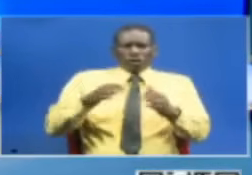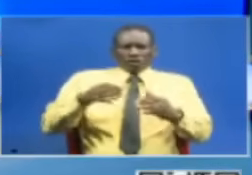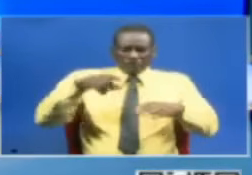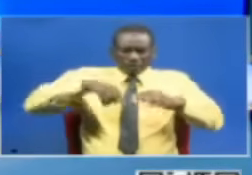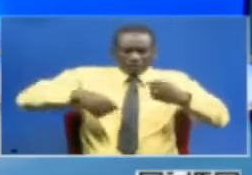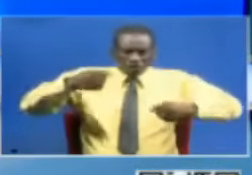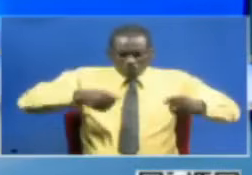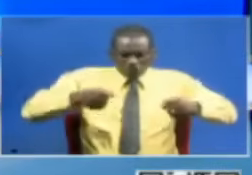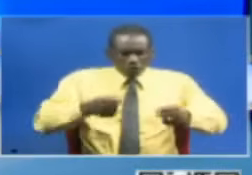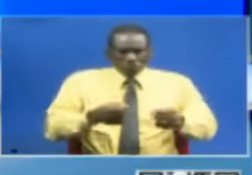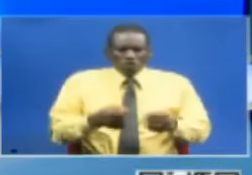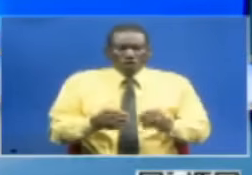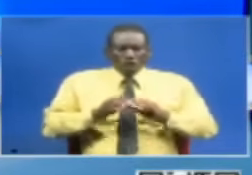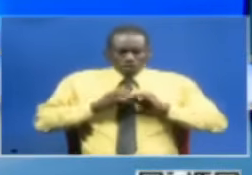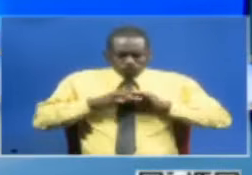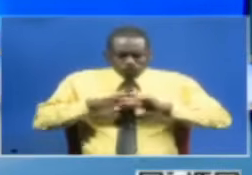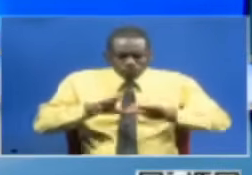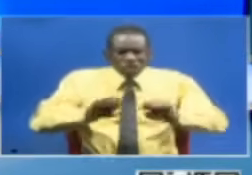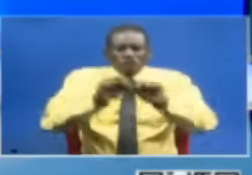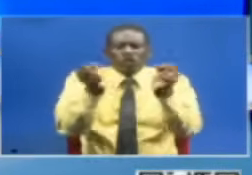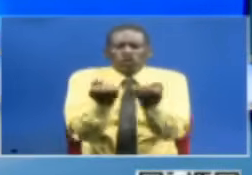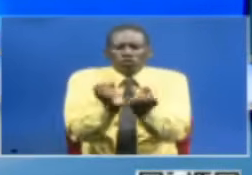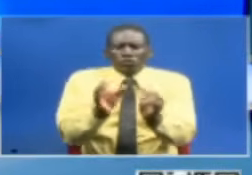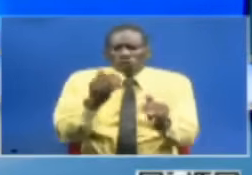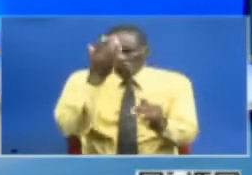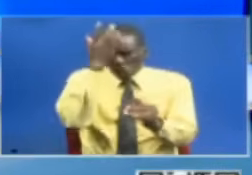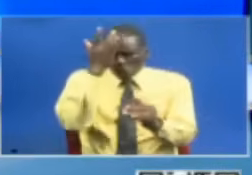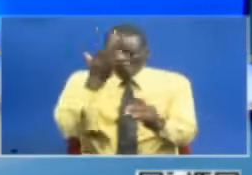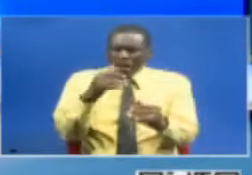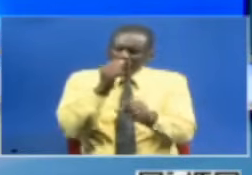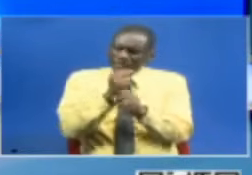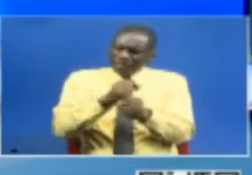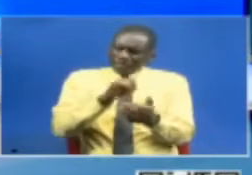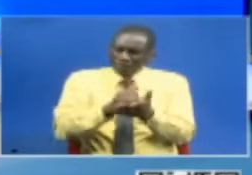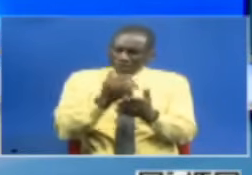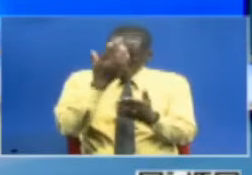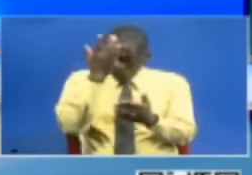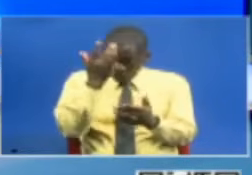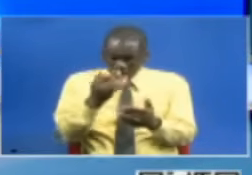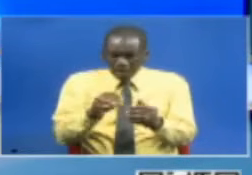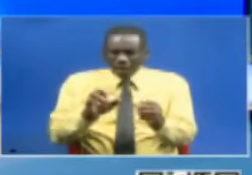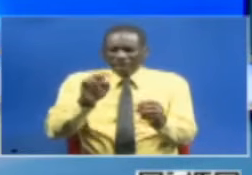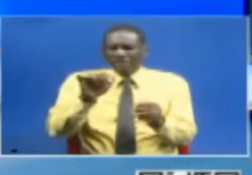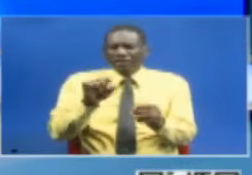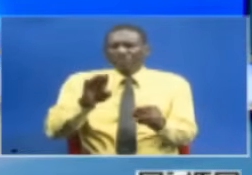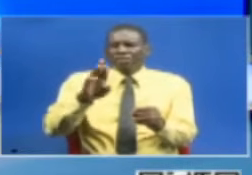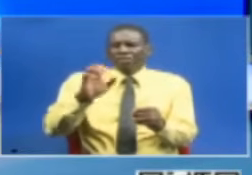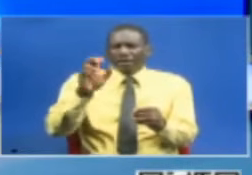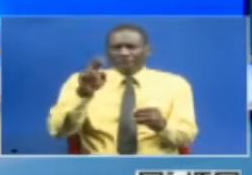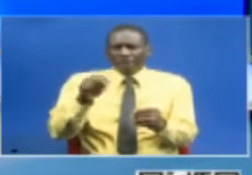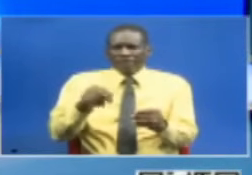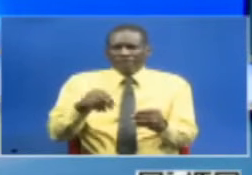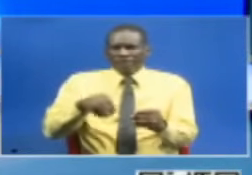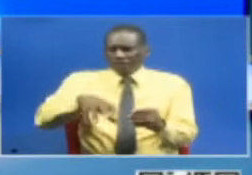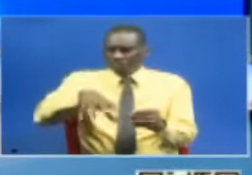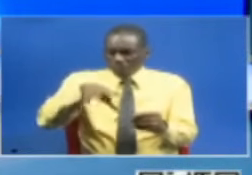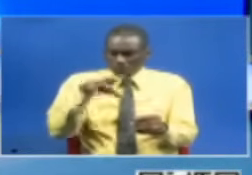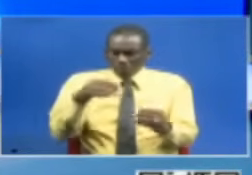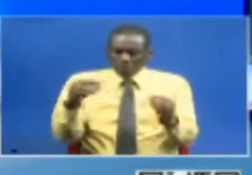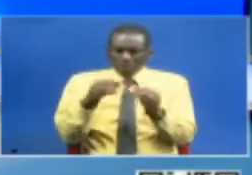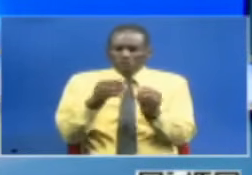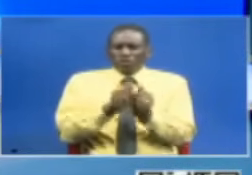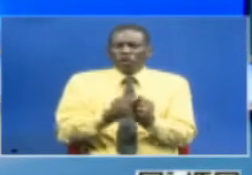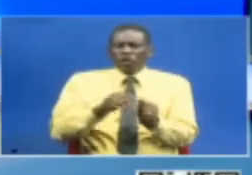social media. So who is she and why did she do that? NTV's Brian Mushiri caught up with Gloria